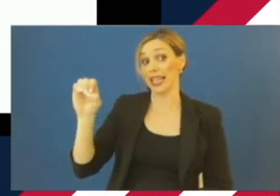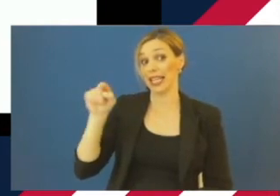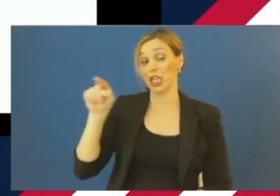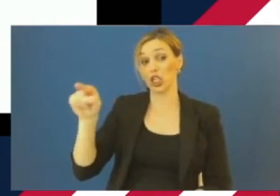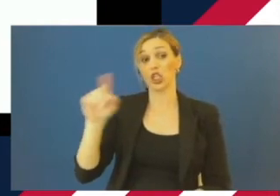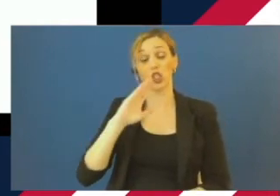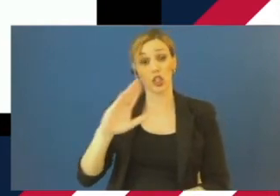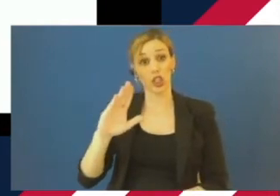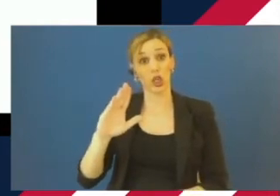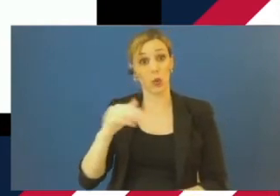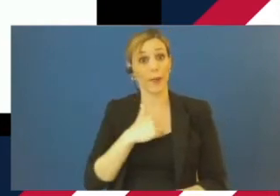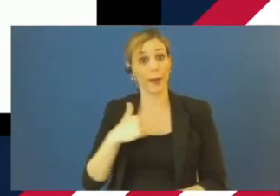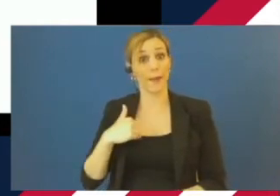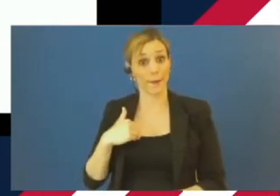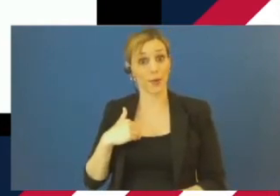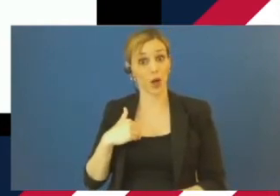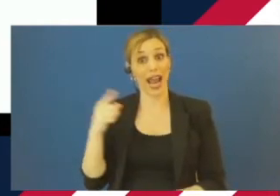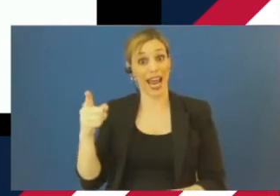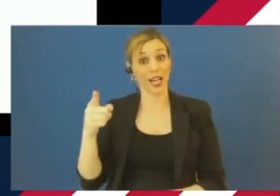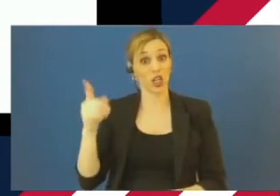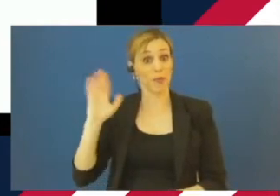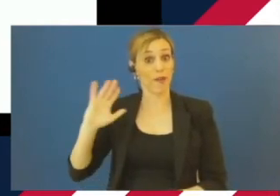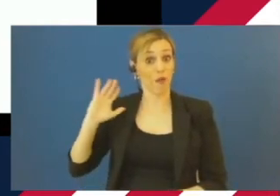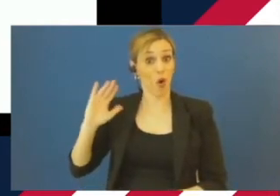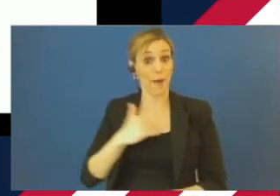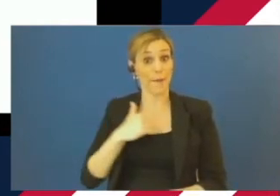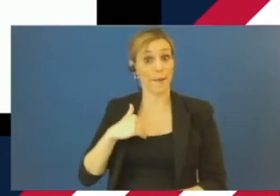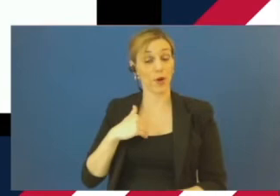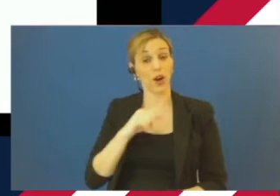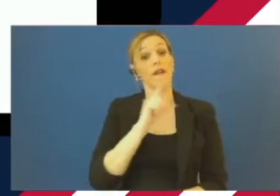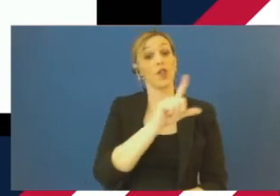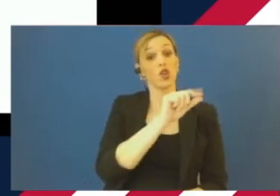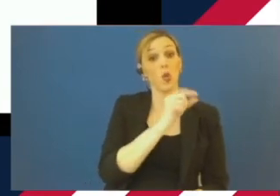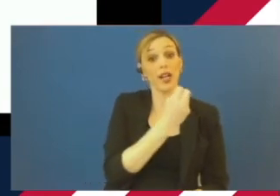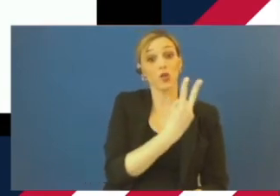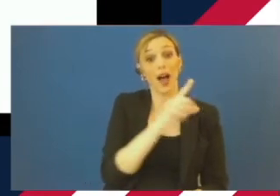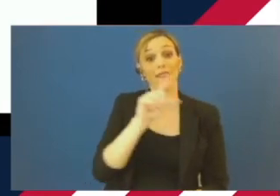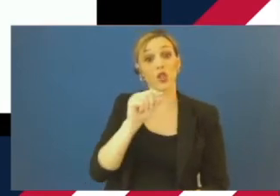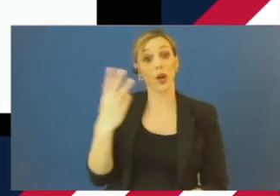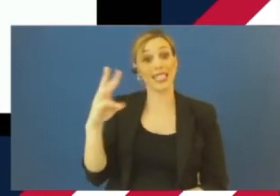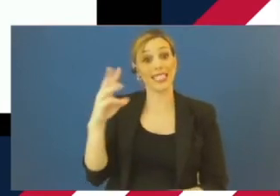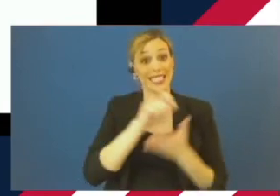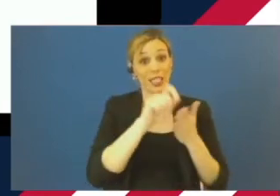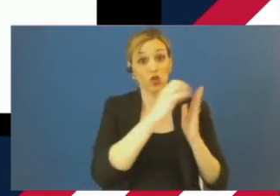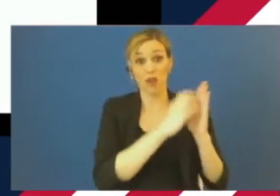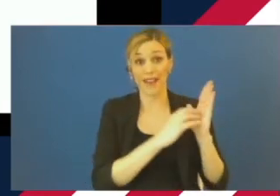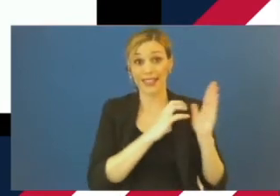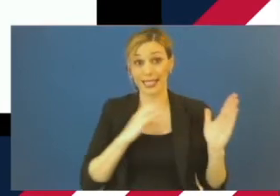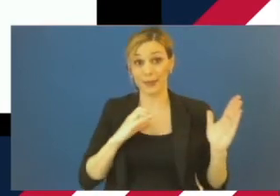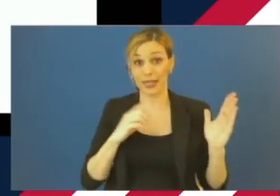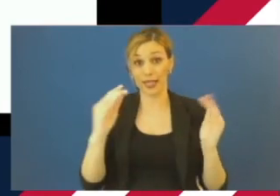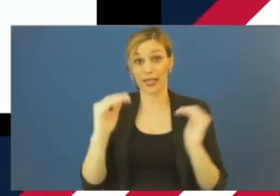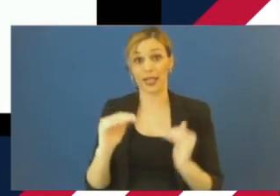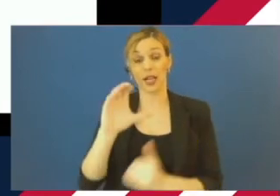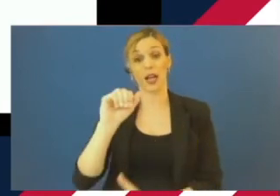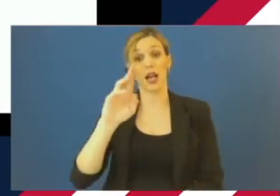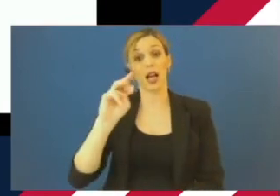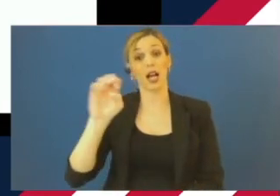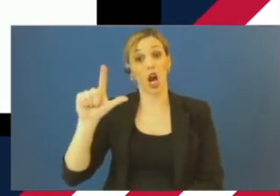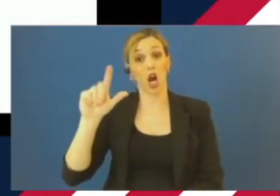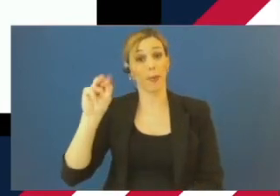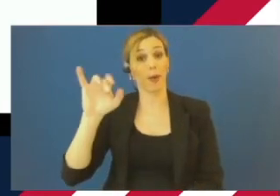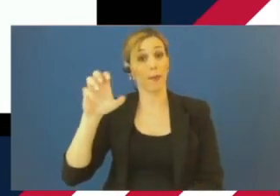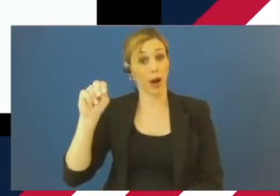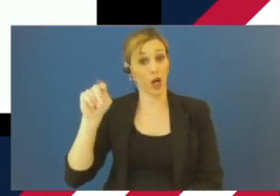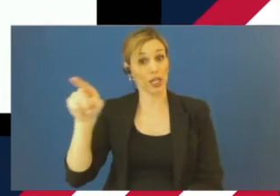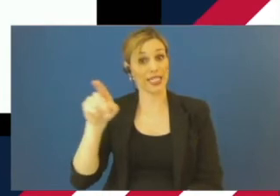was a member of the 2016 and 2012 drafting committee. Carmel Martin serves as senior advisor for policy on the